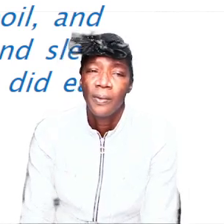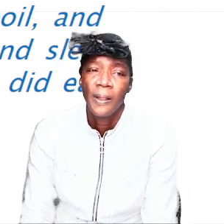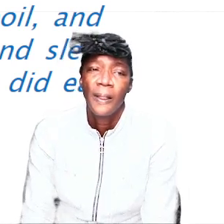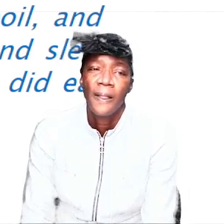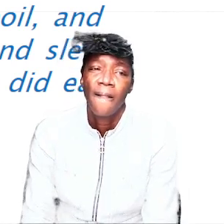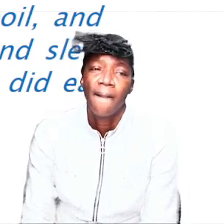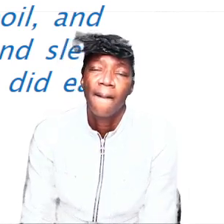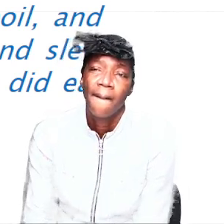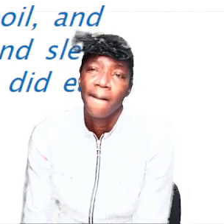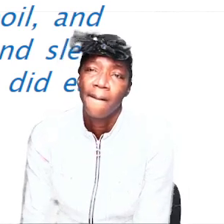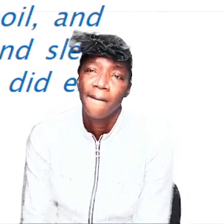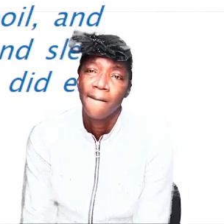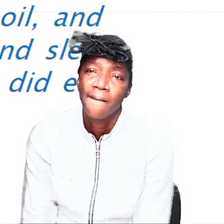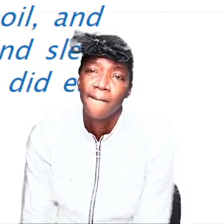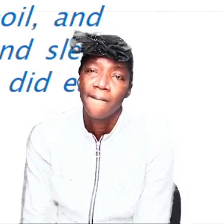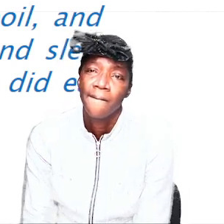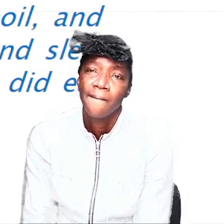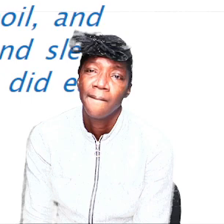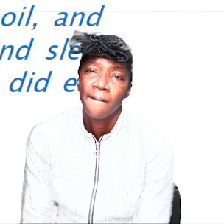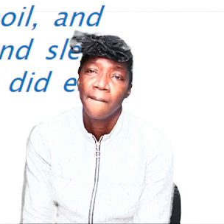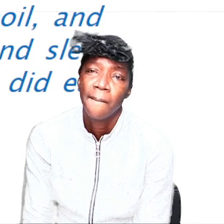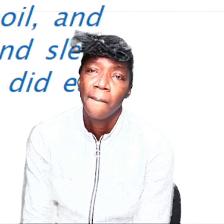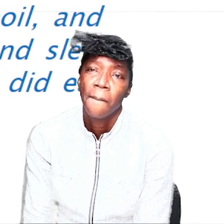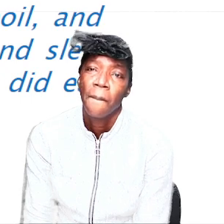Oh God.